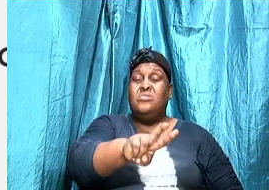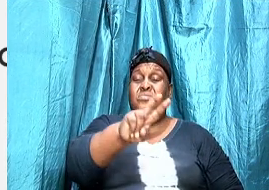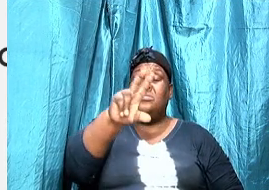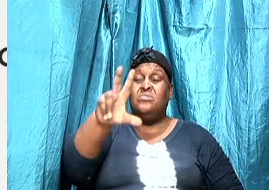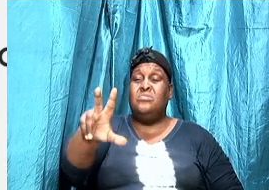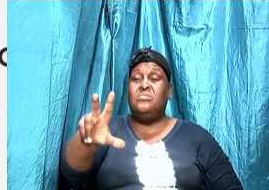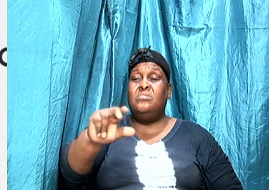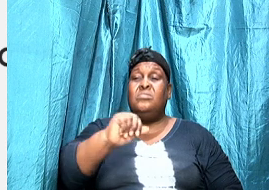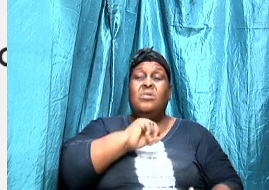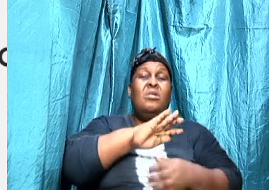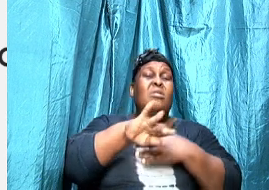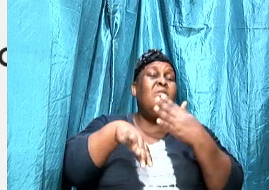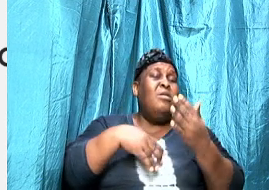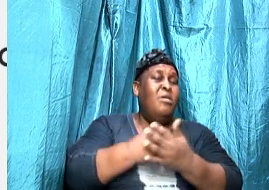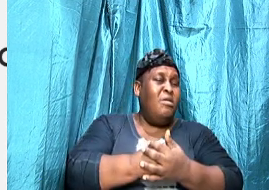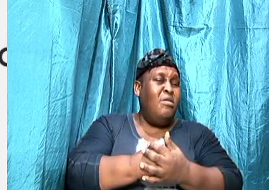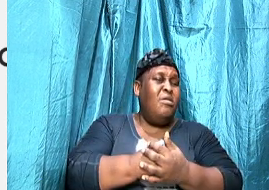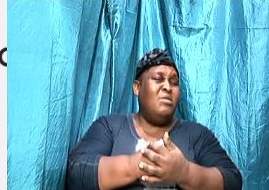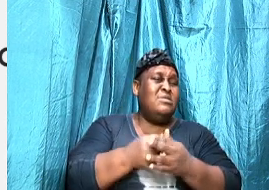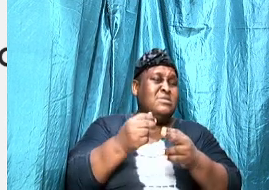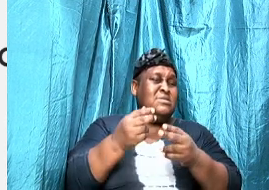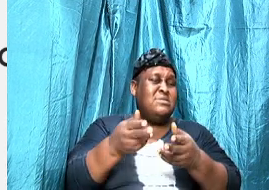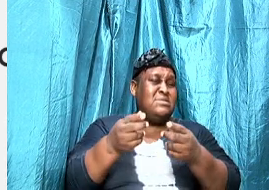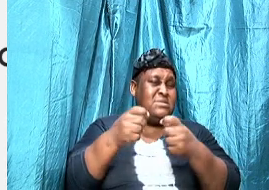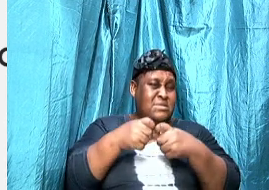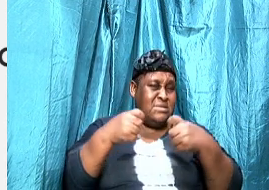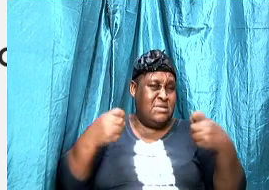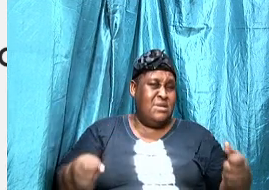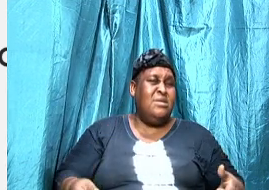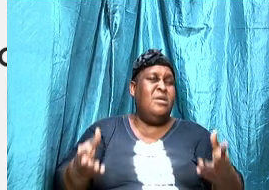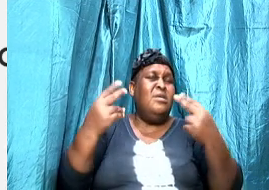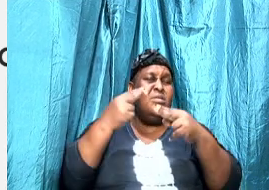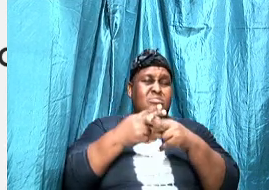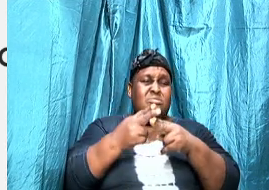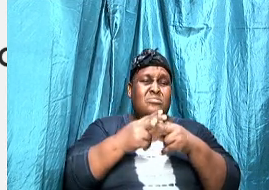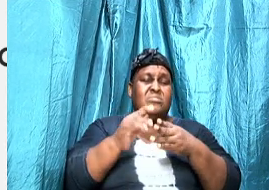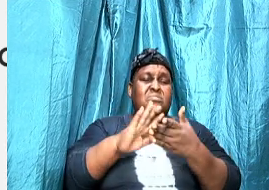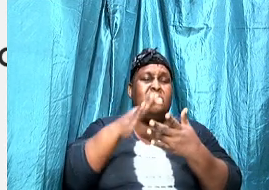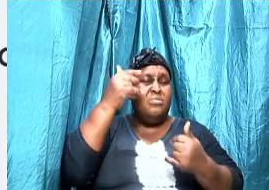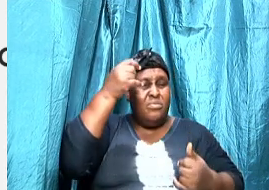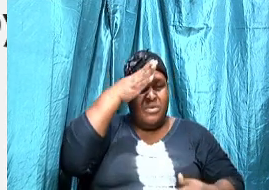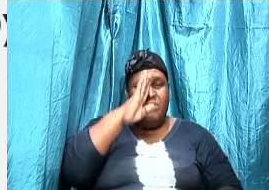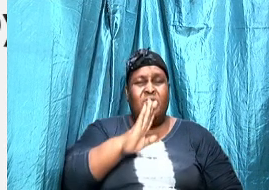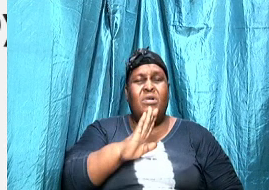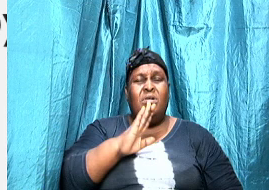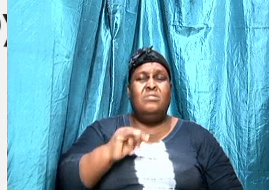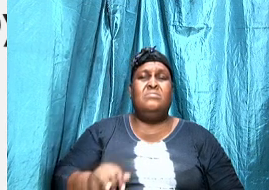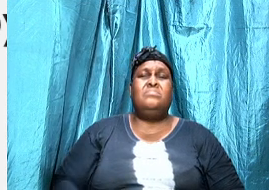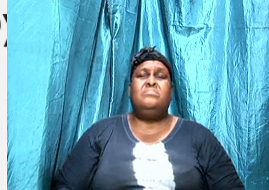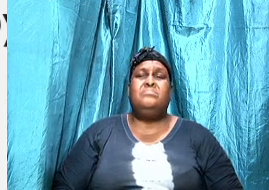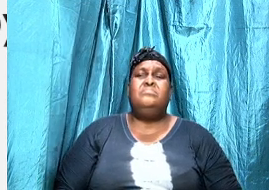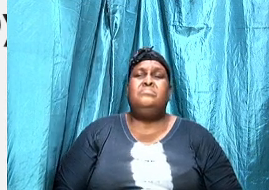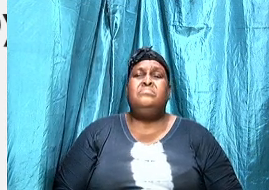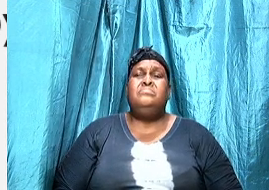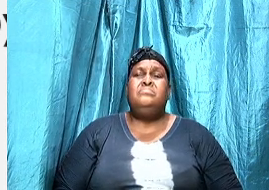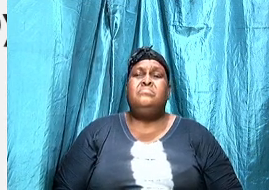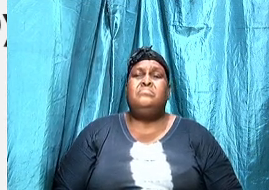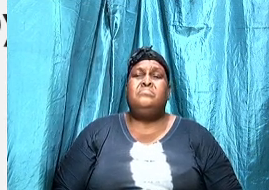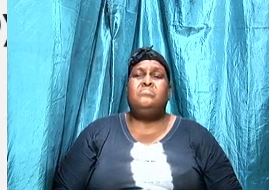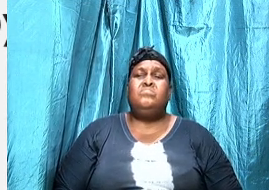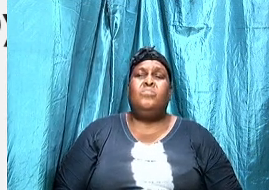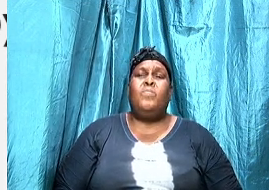sinned and have fallen short of the glory of God. Amen. So